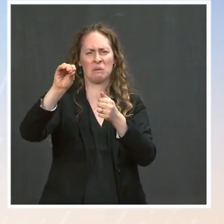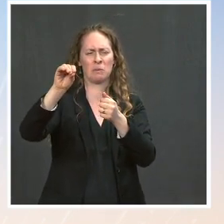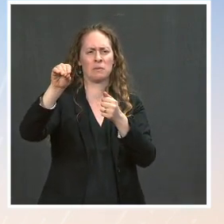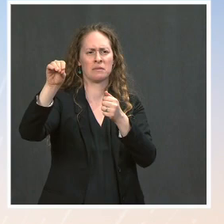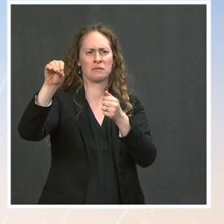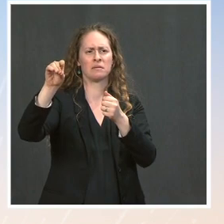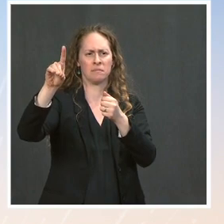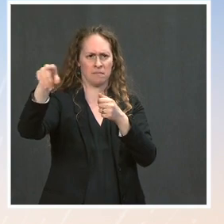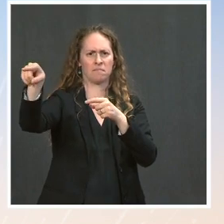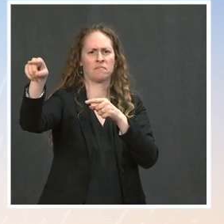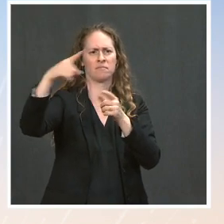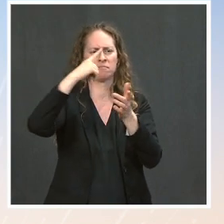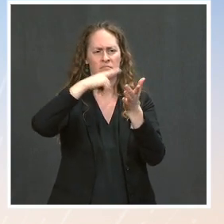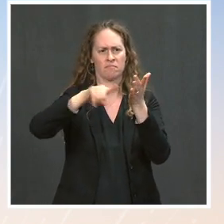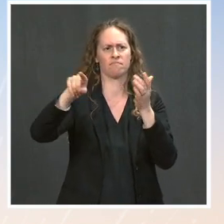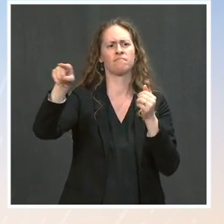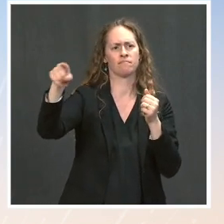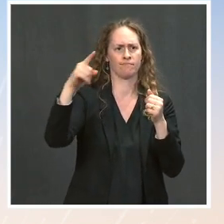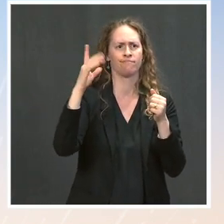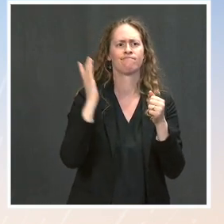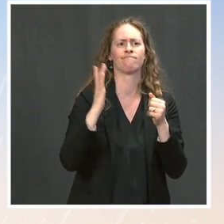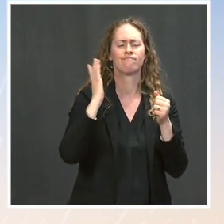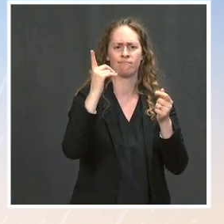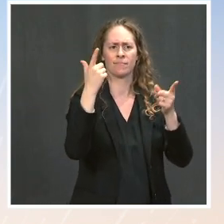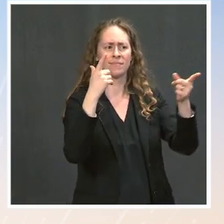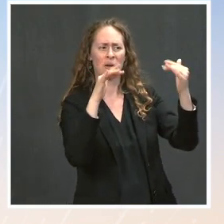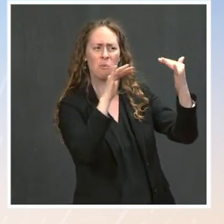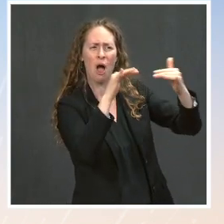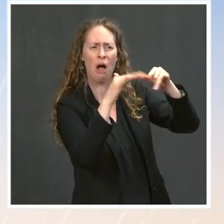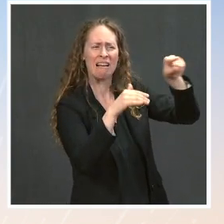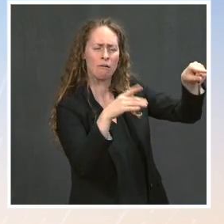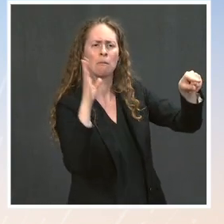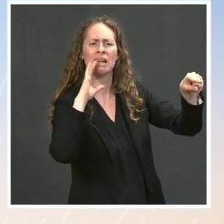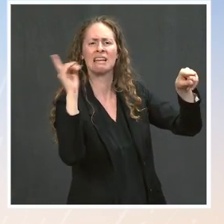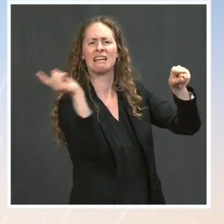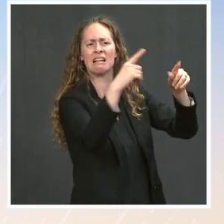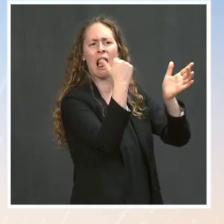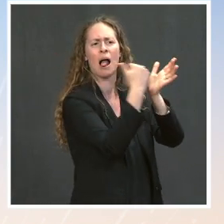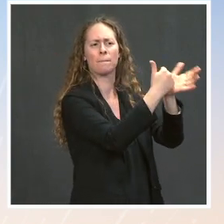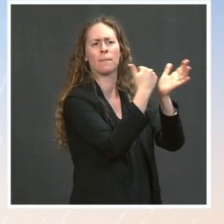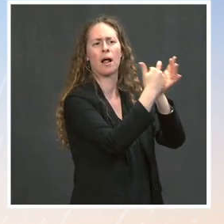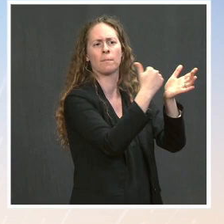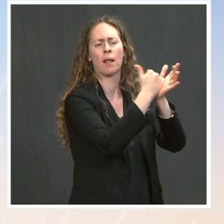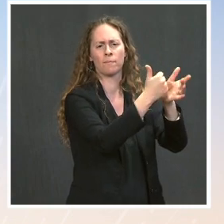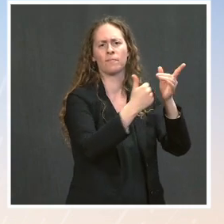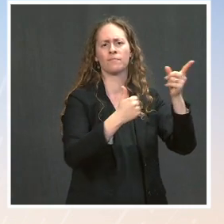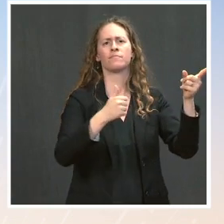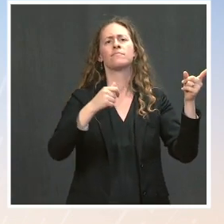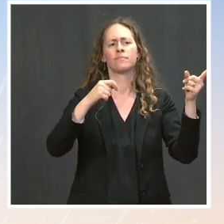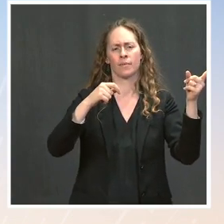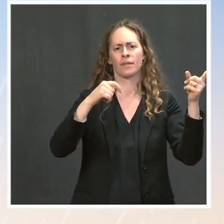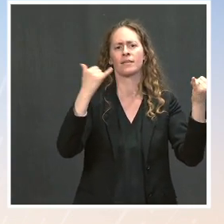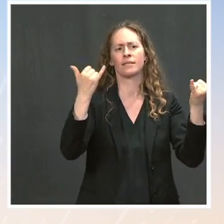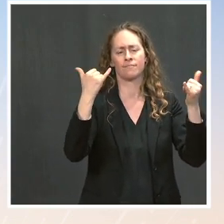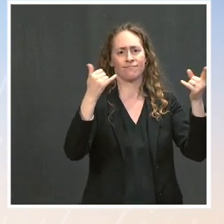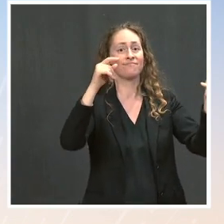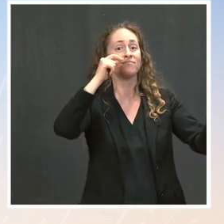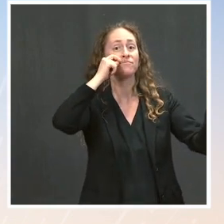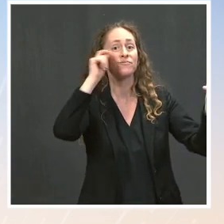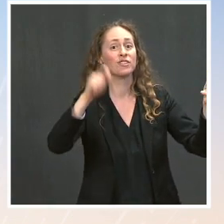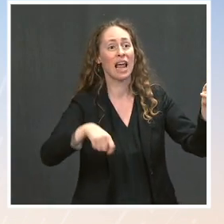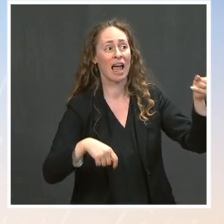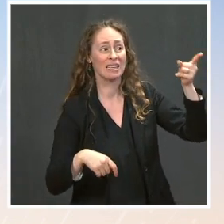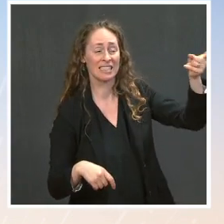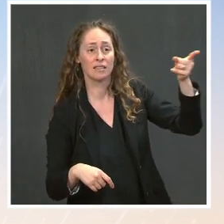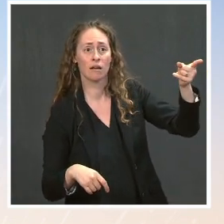know, and certainly we are in close touch with the leadership of Ukraine at a range of levels. The president himself has spoken with